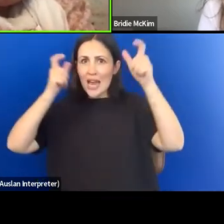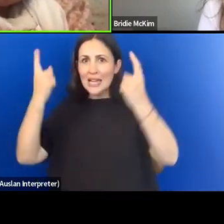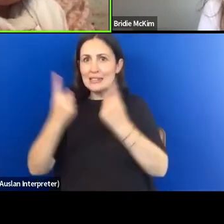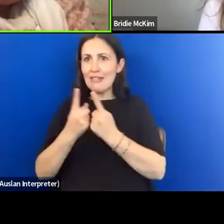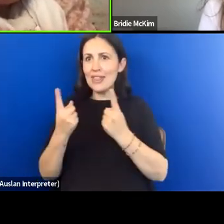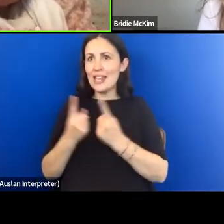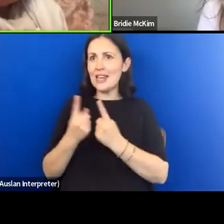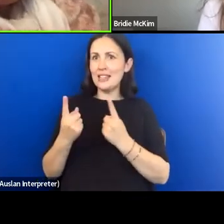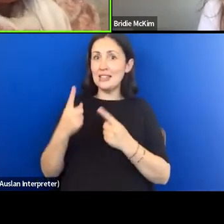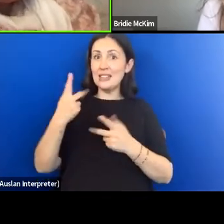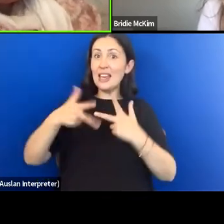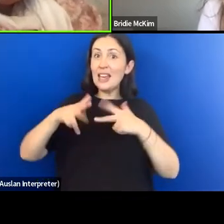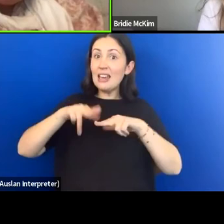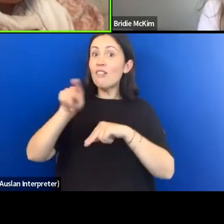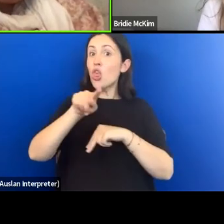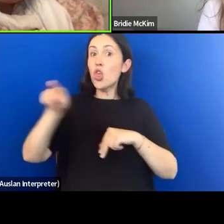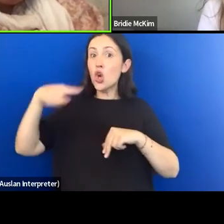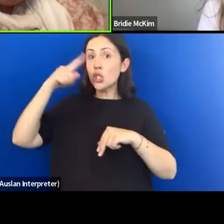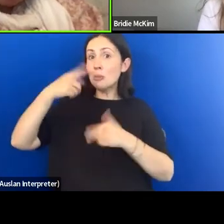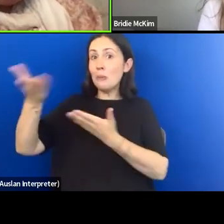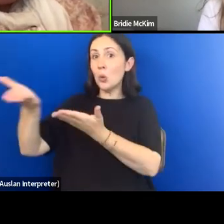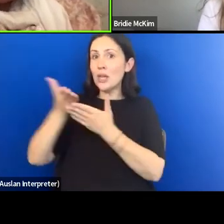in the industry